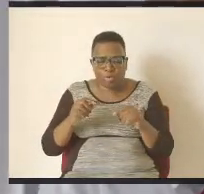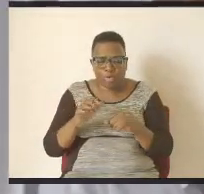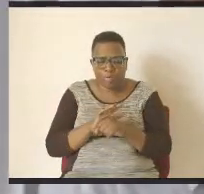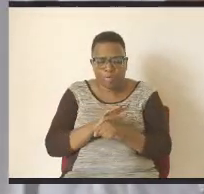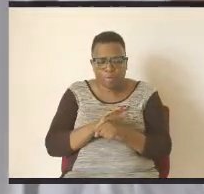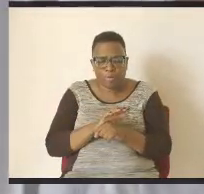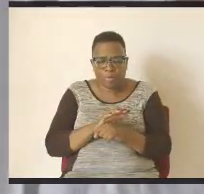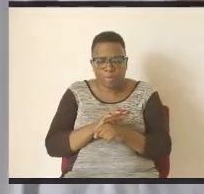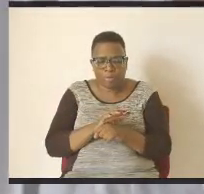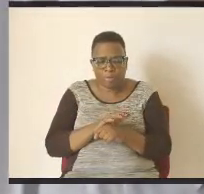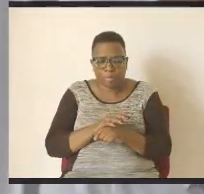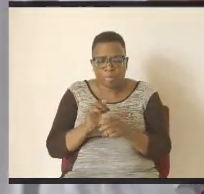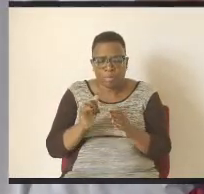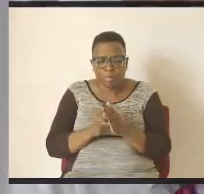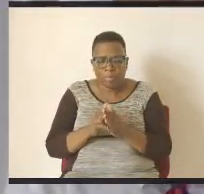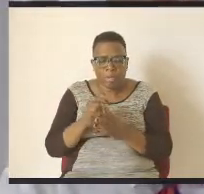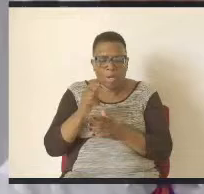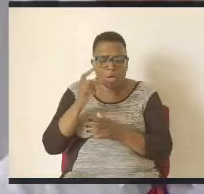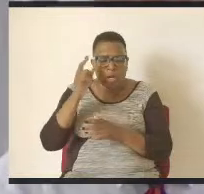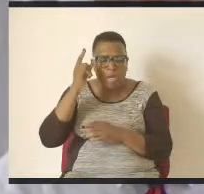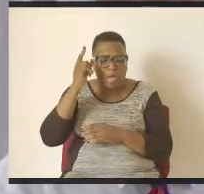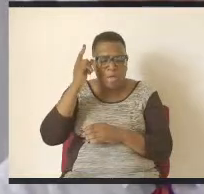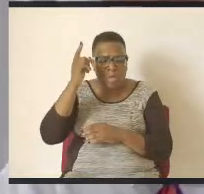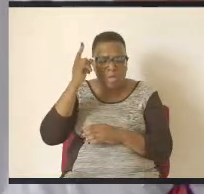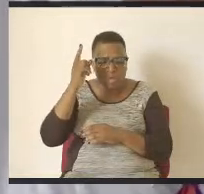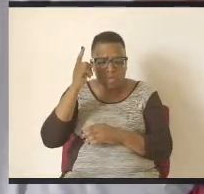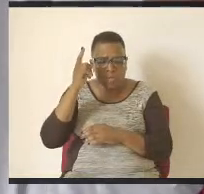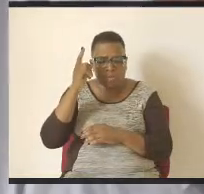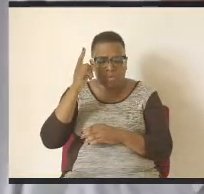that you left the splendor of heaven